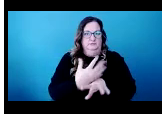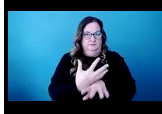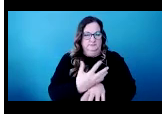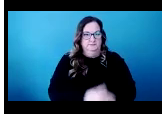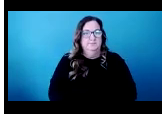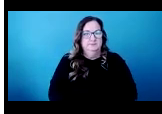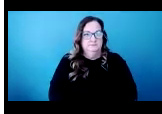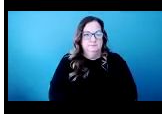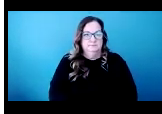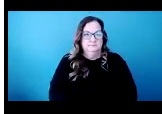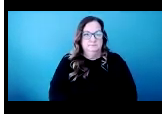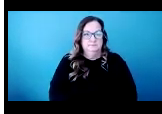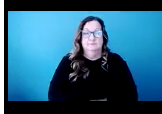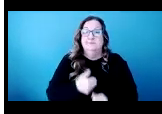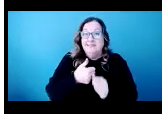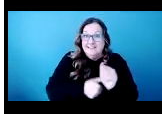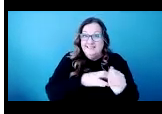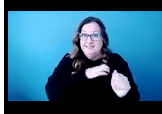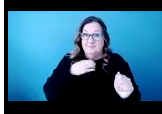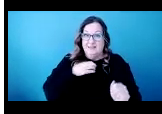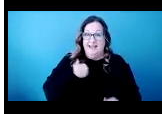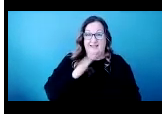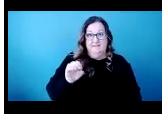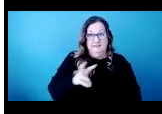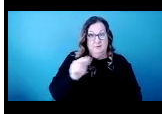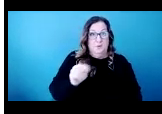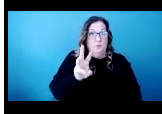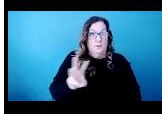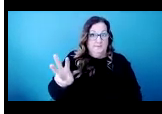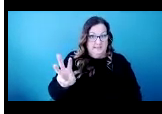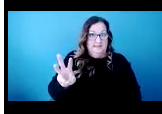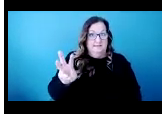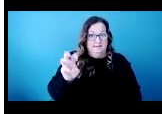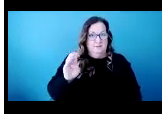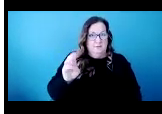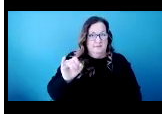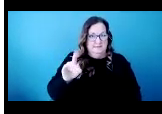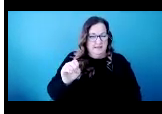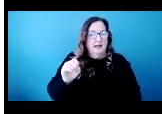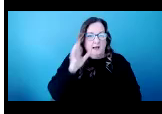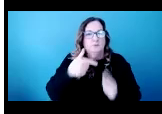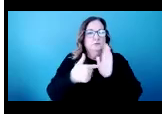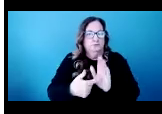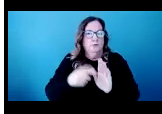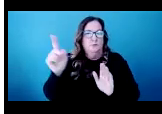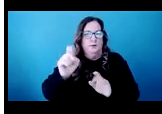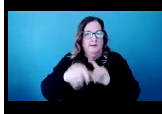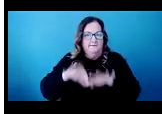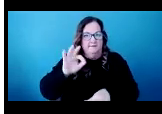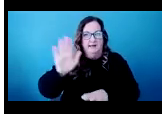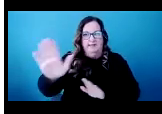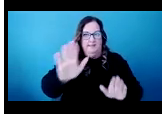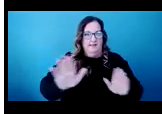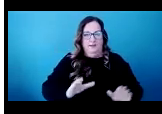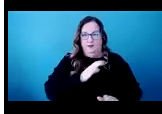Each committee has its own website, which again, I'm going to show you guys later, and you can see a lot of information about the